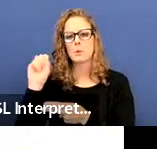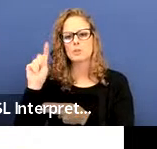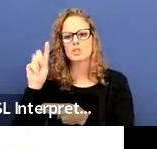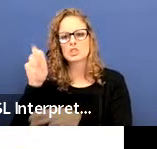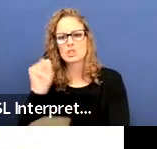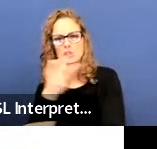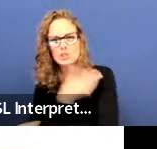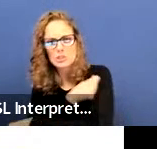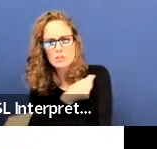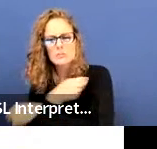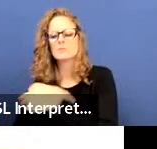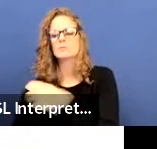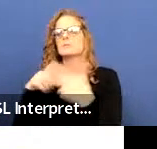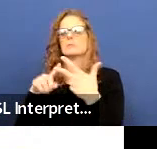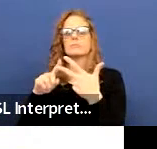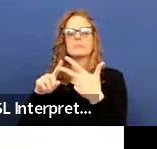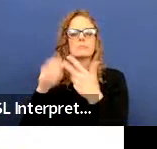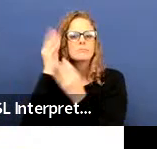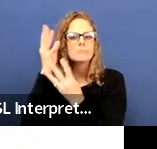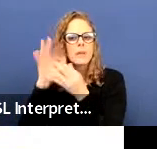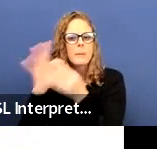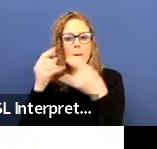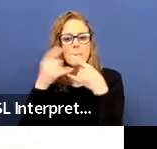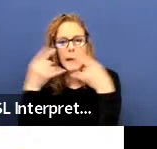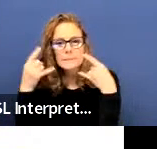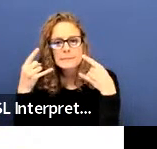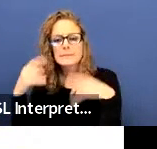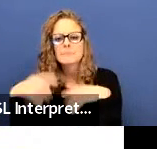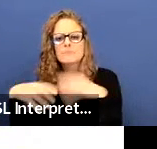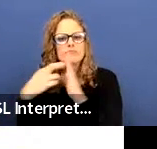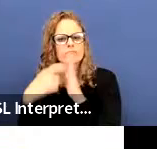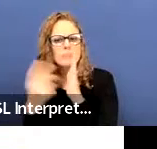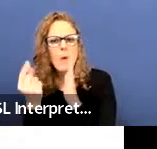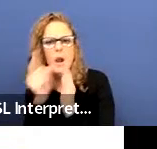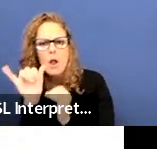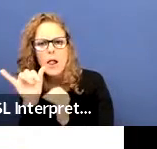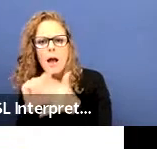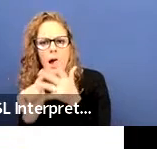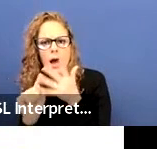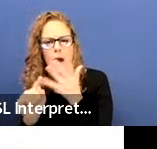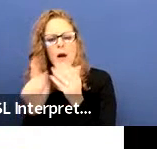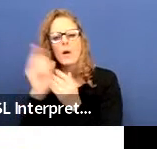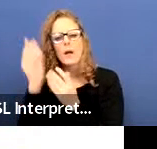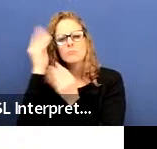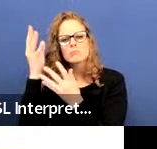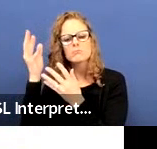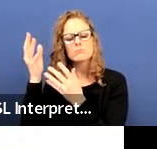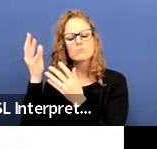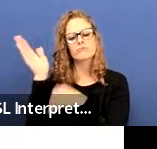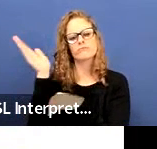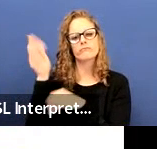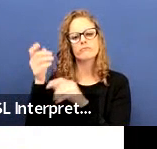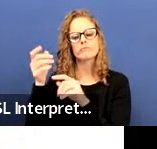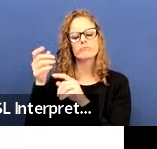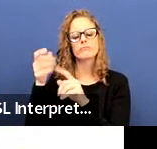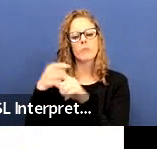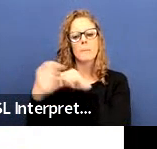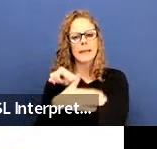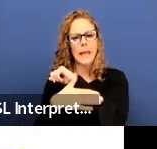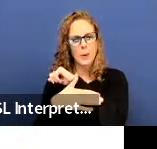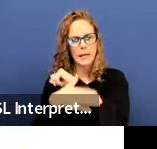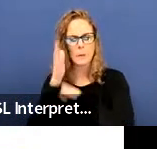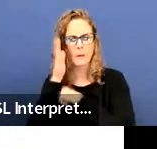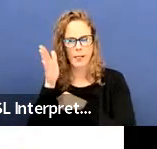some updates around masks and other things. So we're going to hear a little bit from the county around those